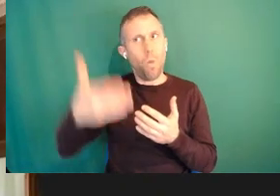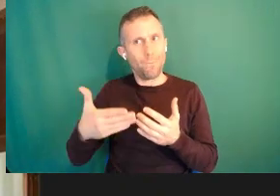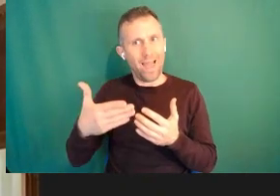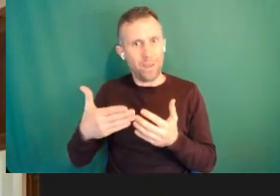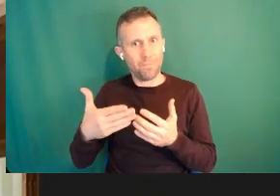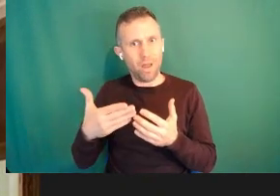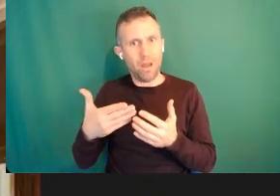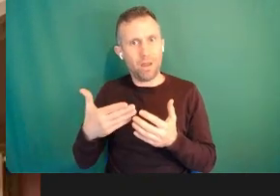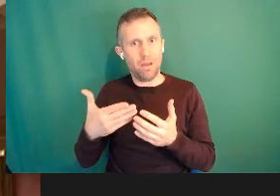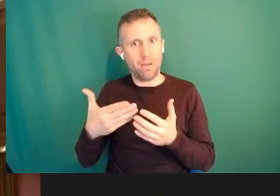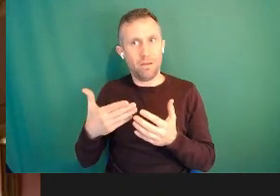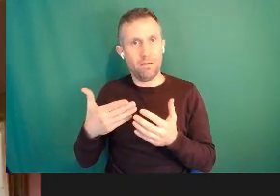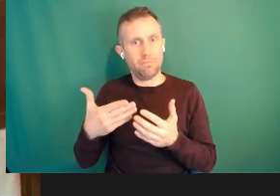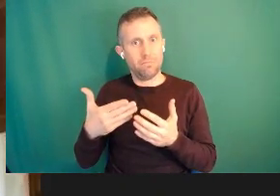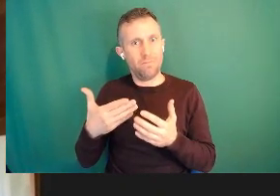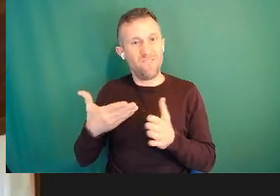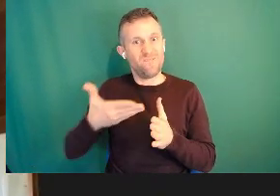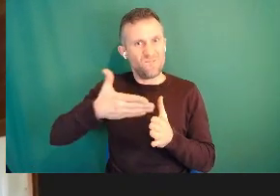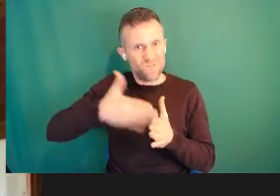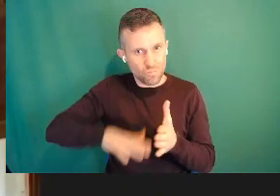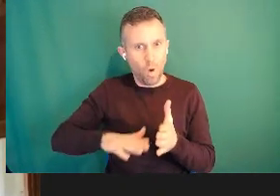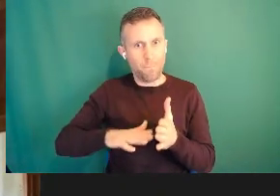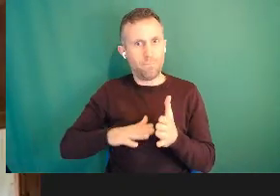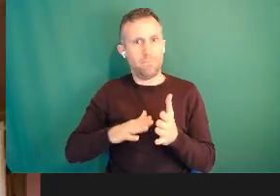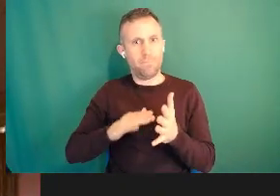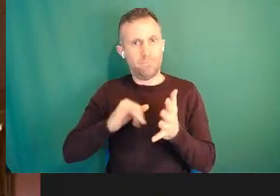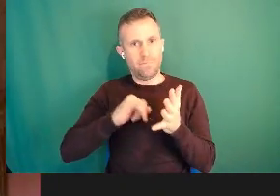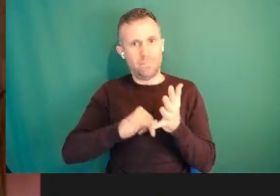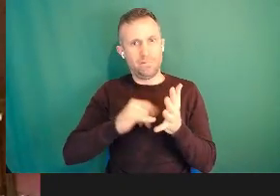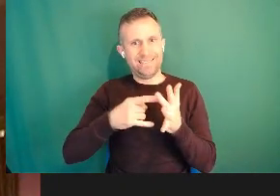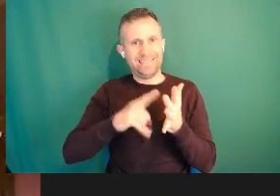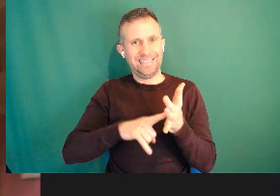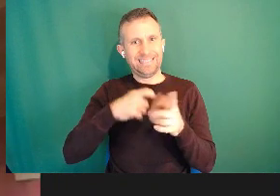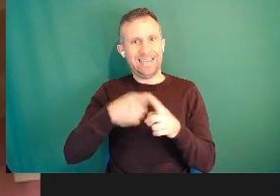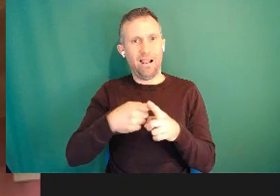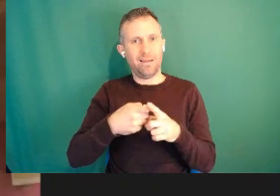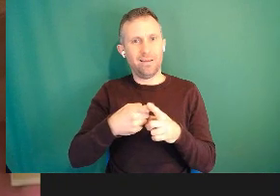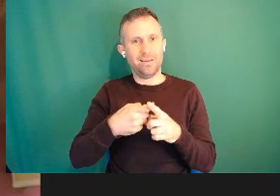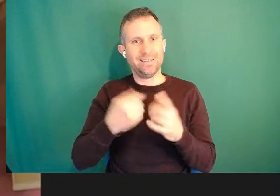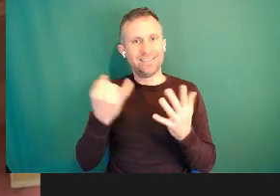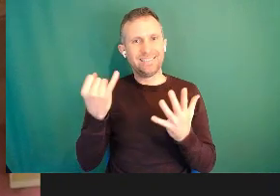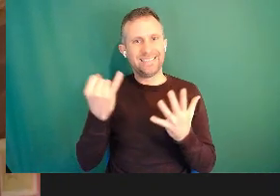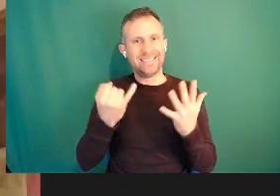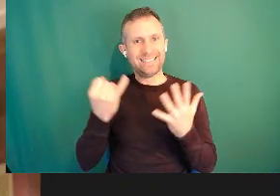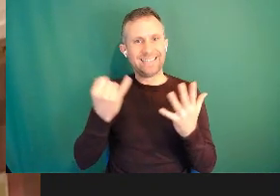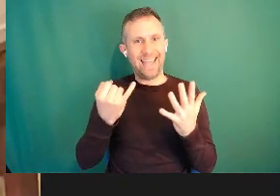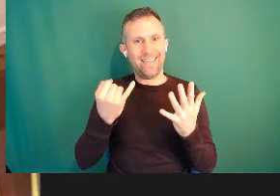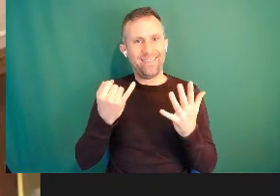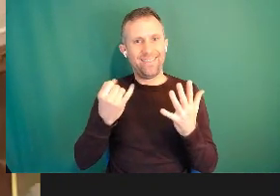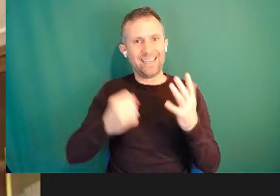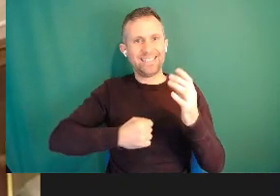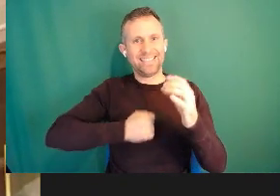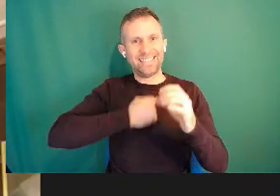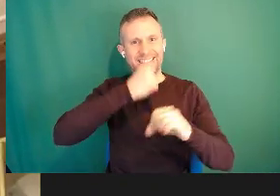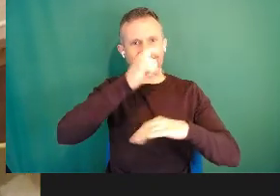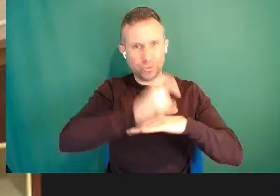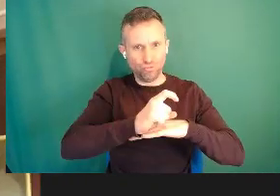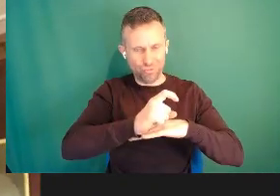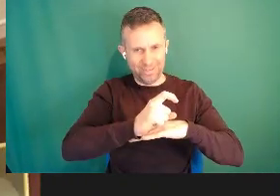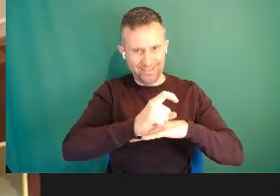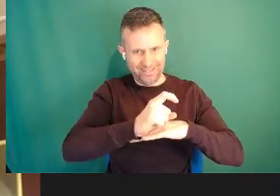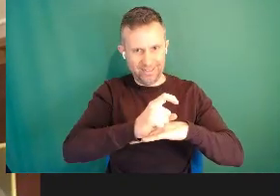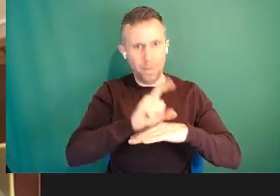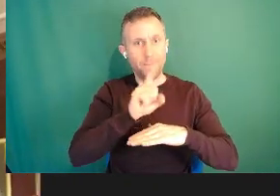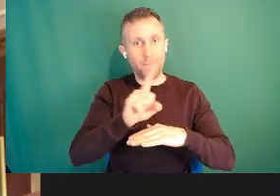was put up much later than that. And we know that because it's got much more modern backing fabric behind it. And